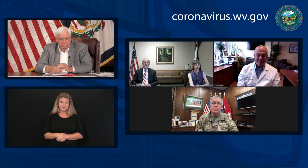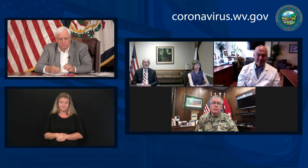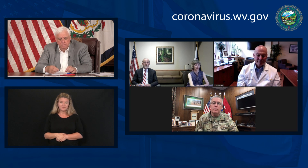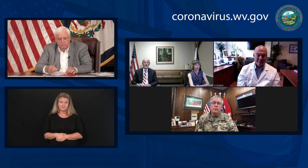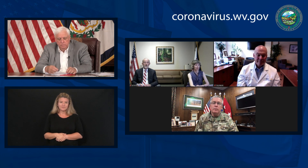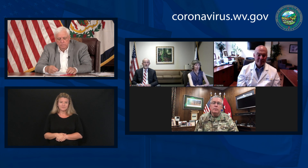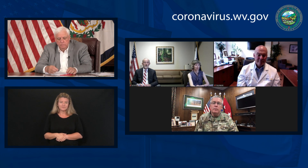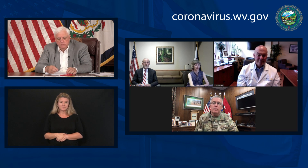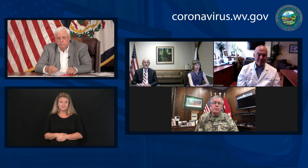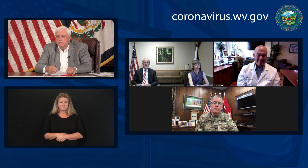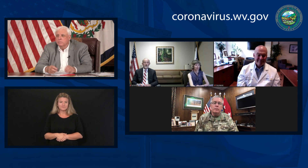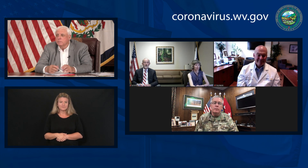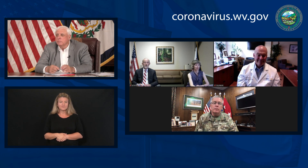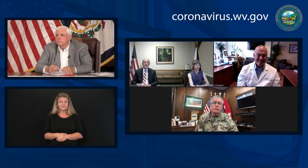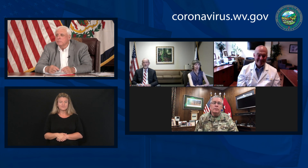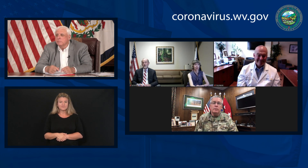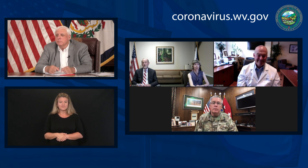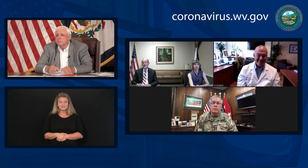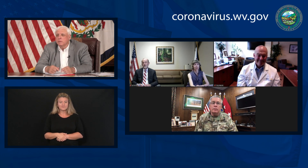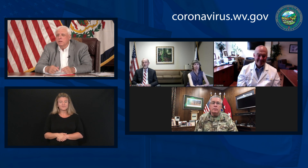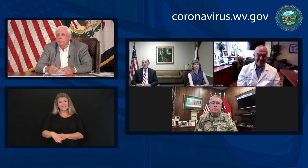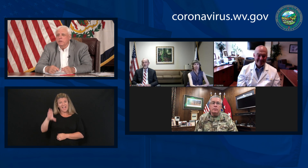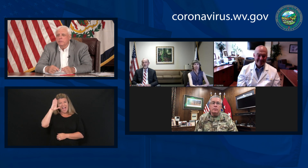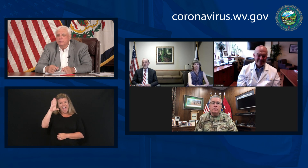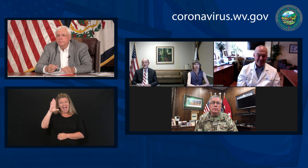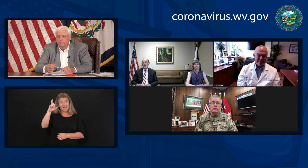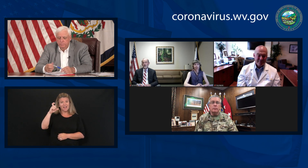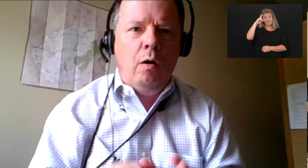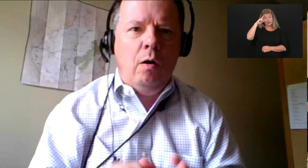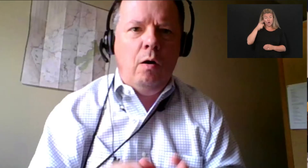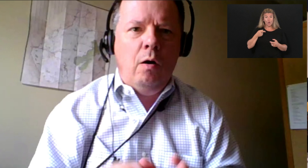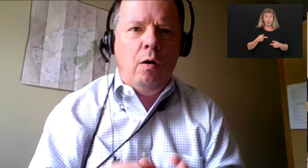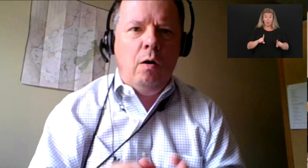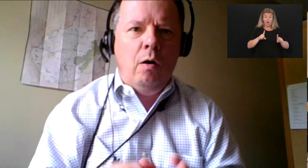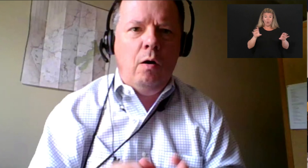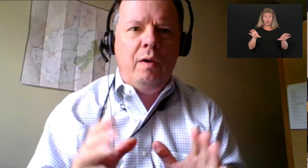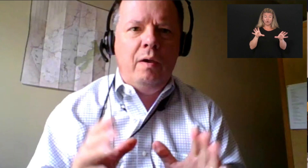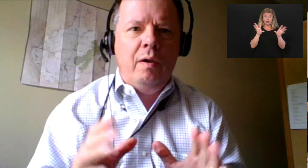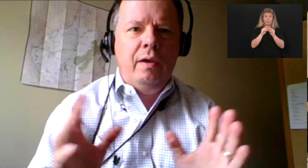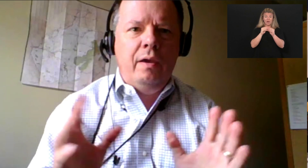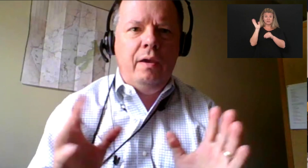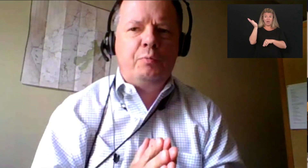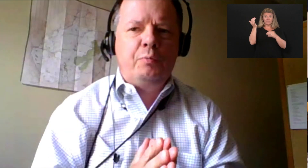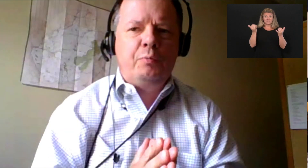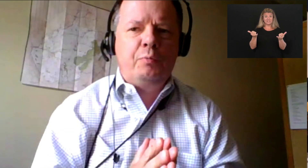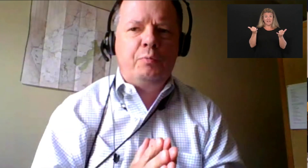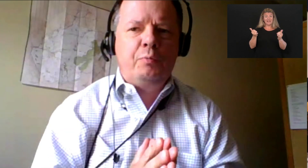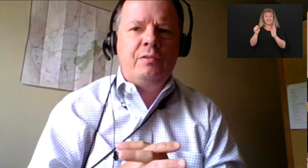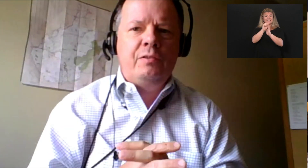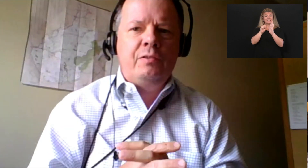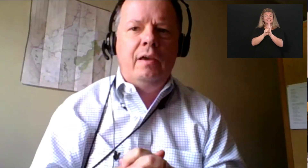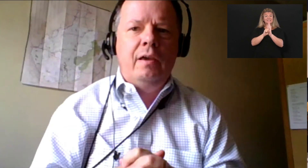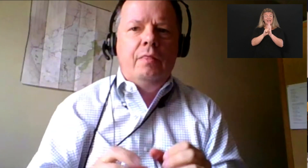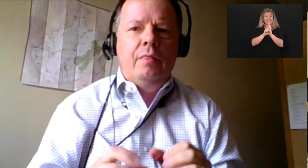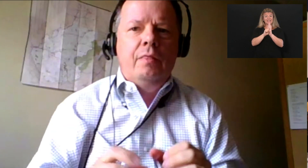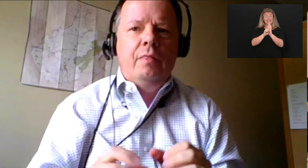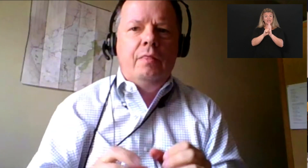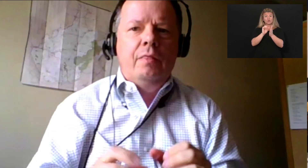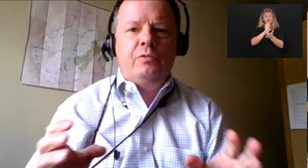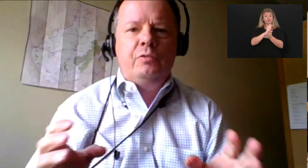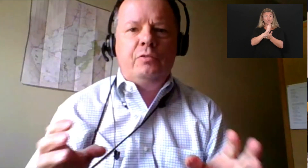Oh, hi, Governor. Hi, Governor. While we do this press conference today, the state school board is also